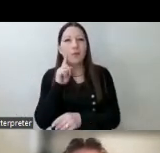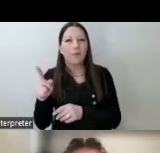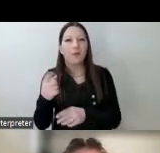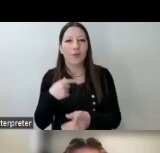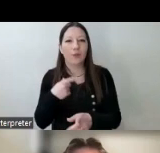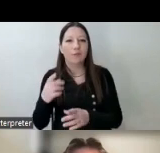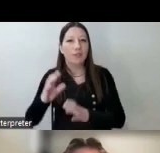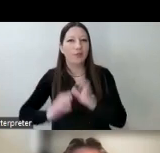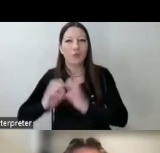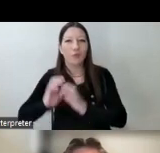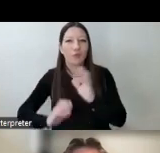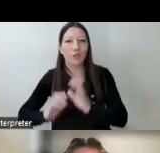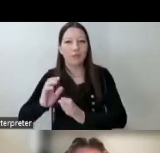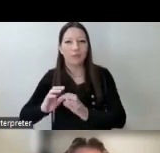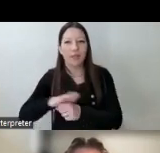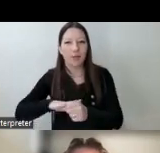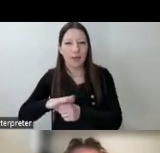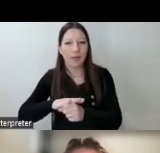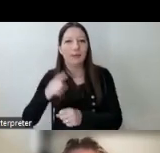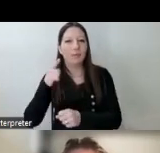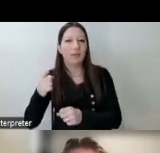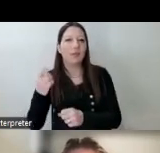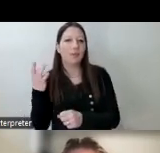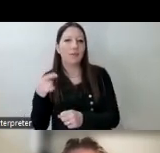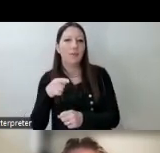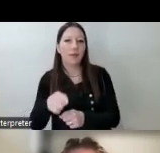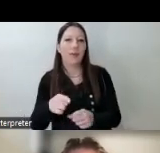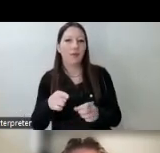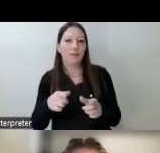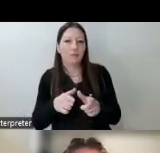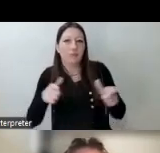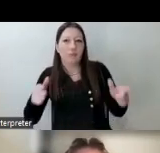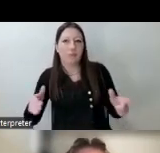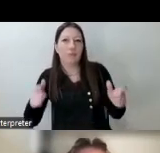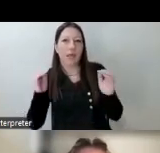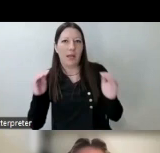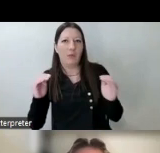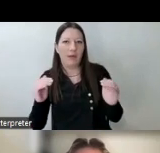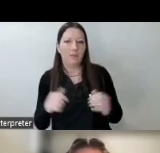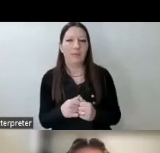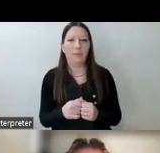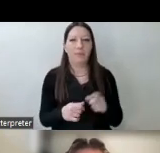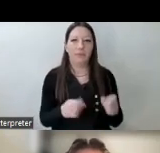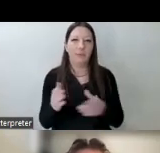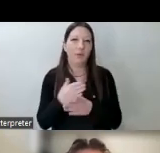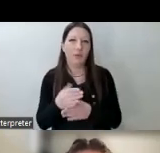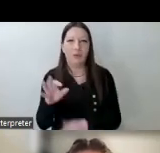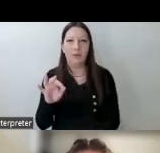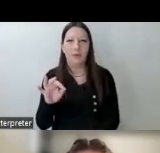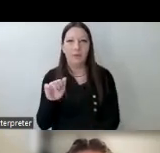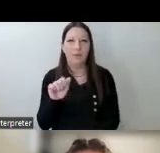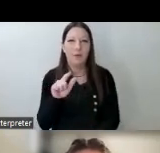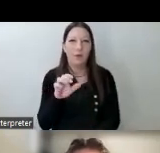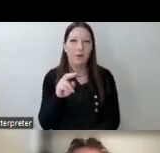on expanding the width of the Highway number 1 between Falcon Lake and the Ontario border. So the image on the right, which isn't